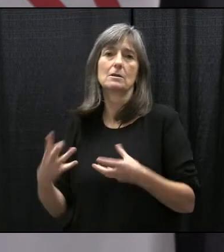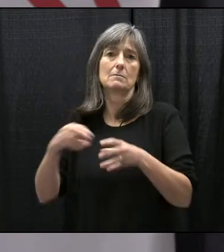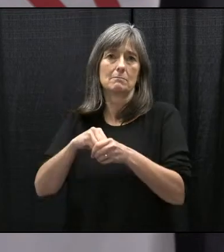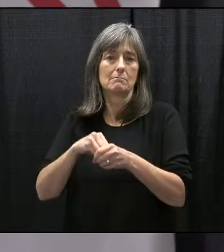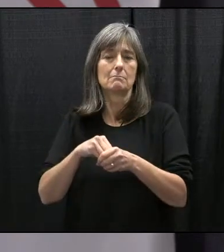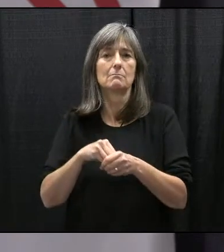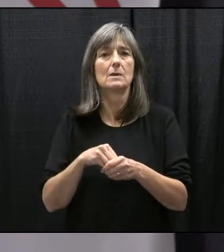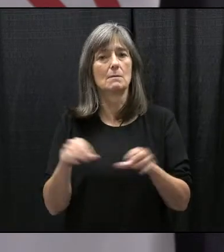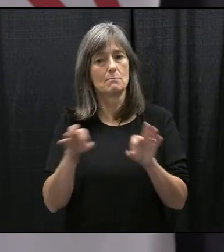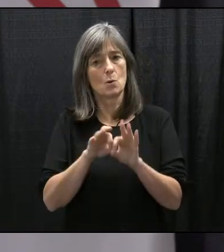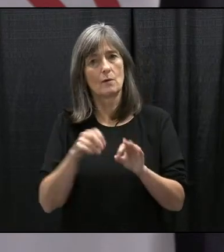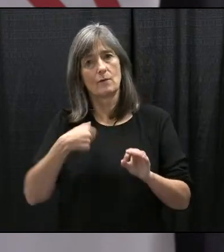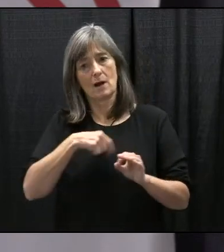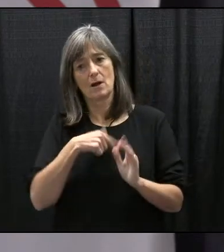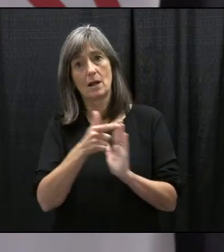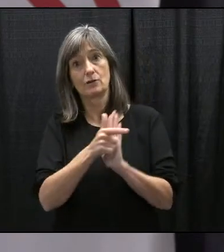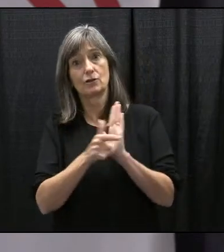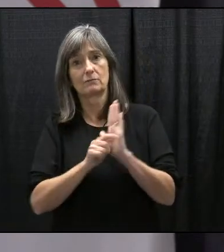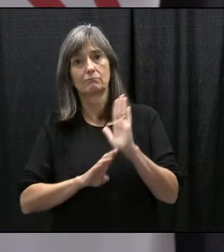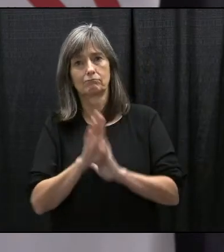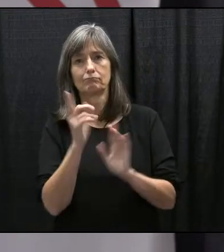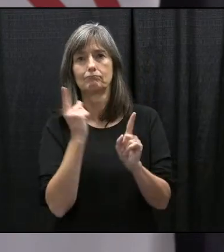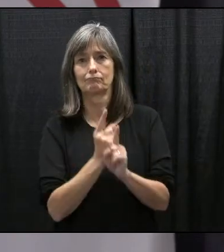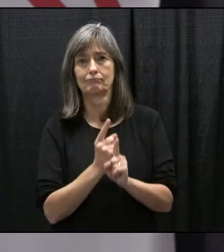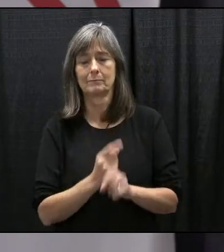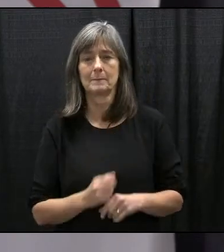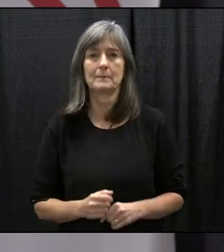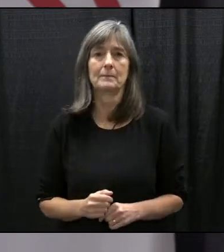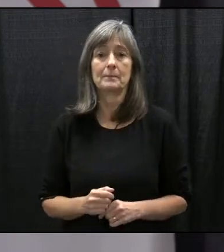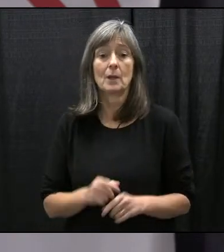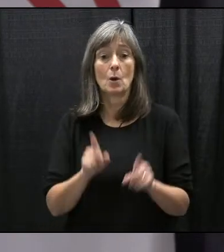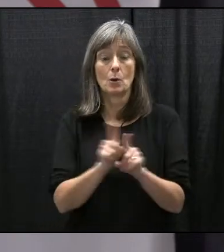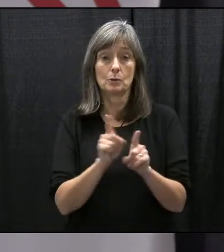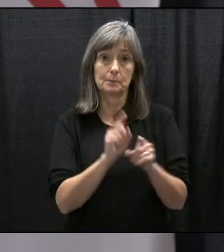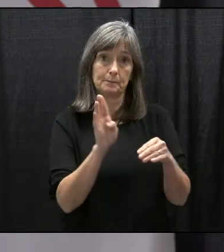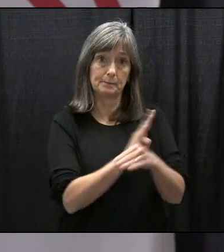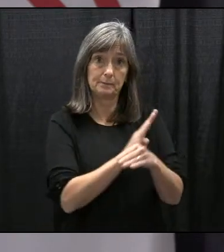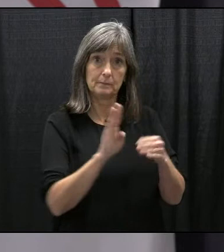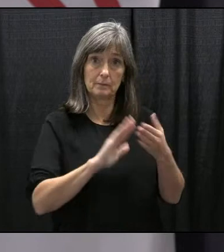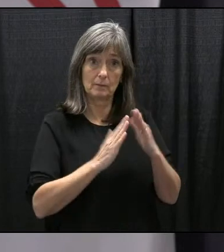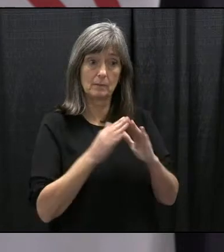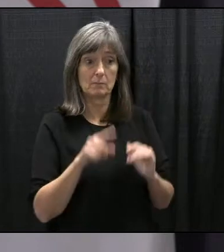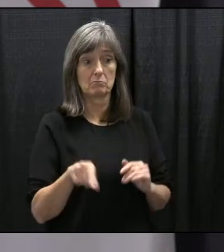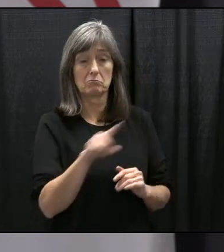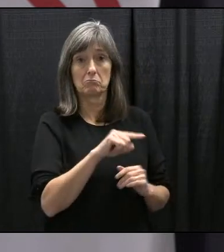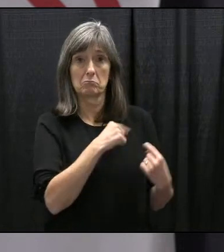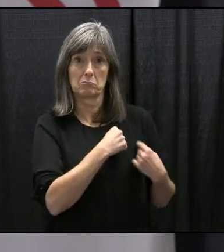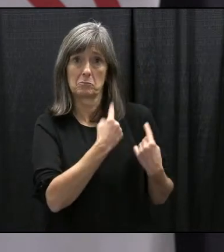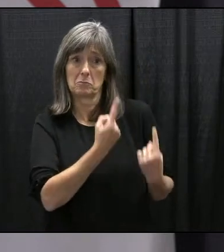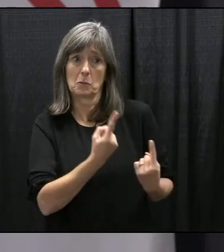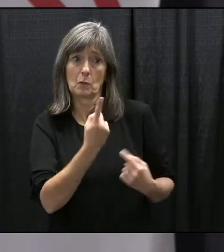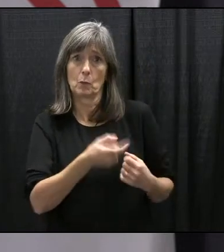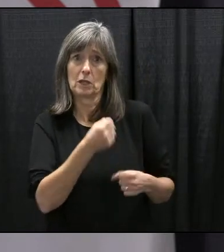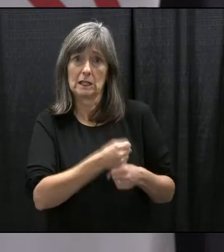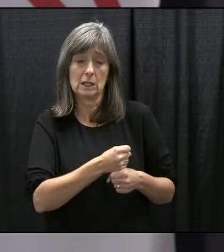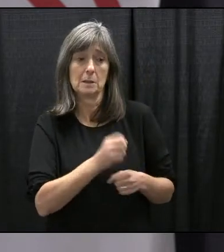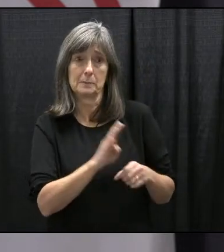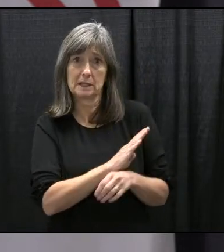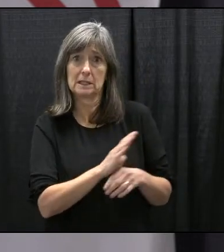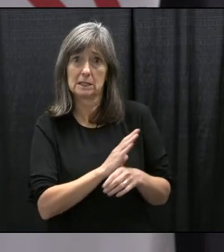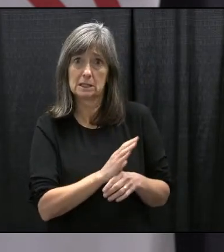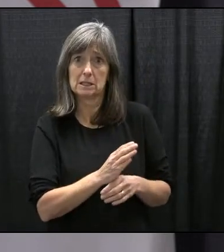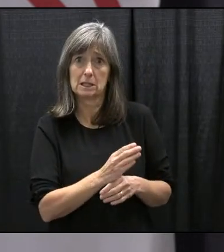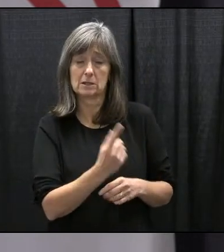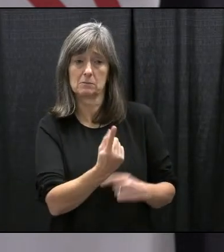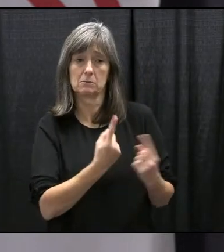legislation. So too, we have appreciated our engagement with the business community. Certainly, over the last year or more, businesses have come and continue